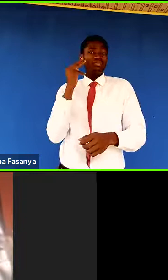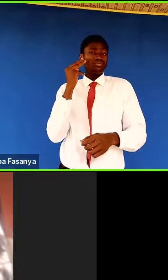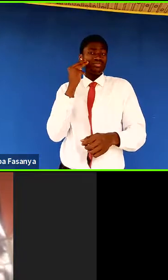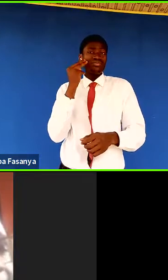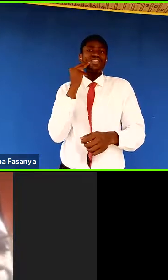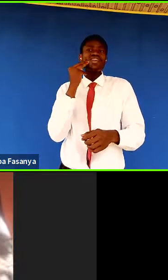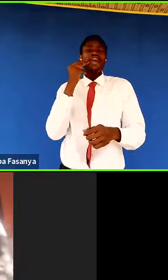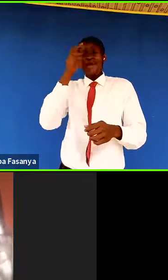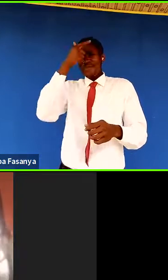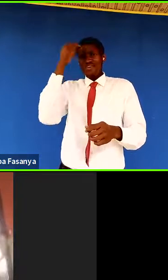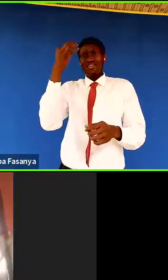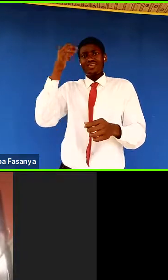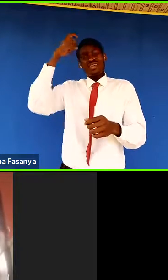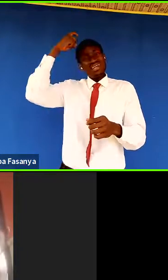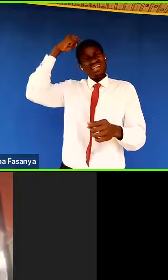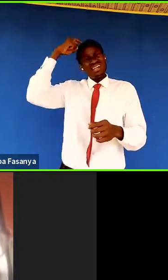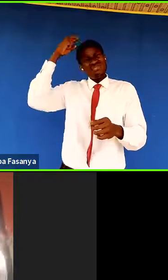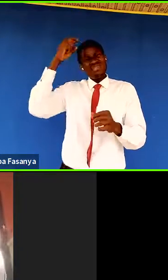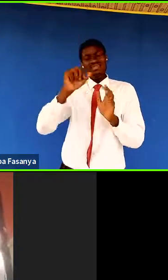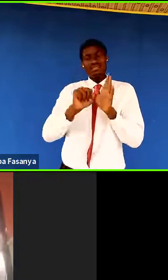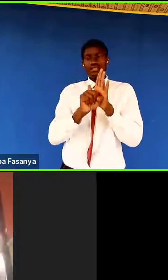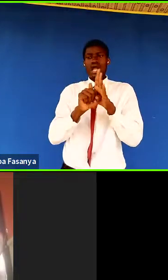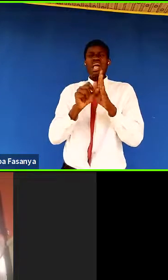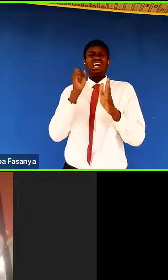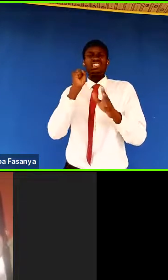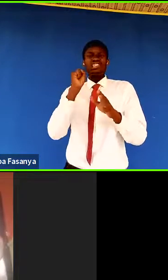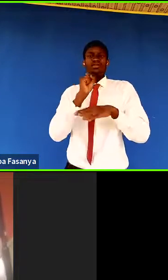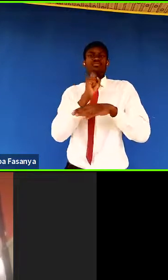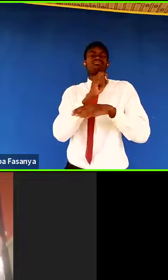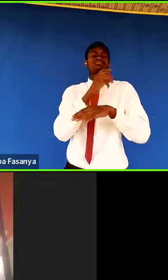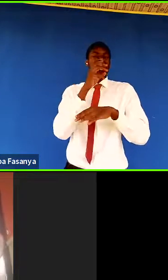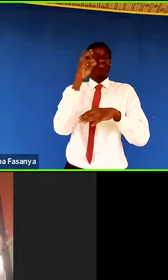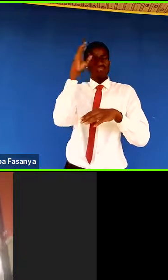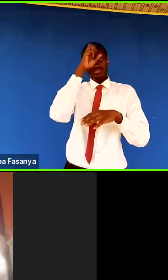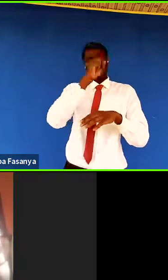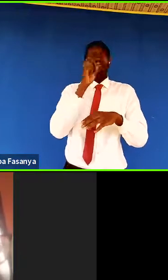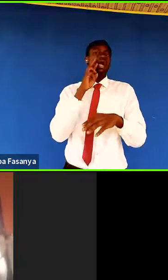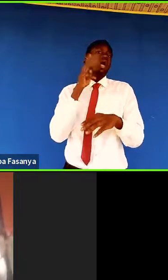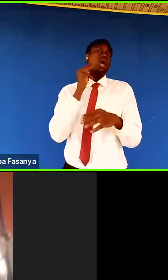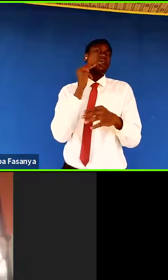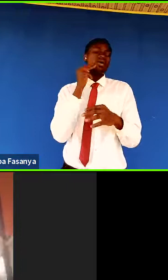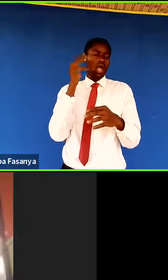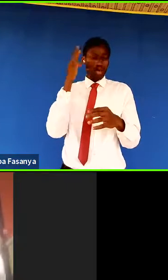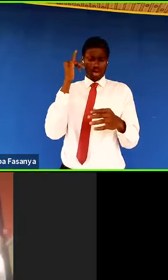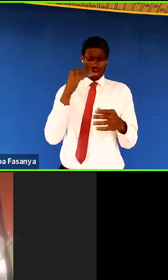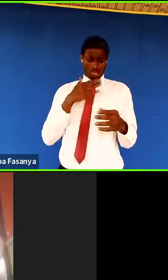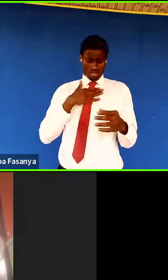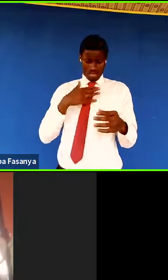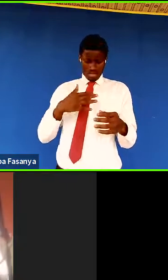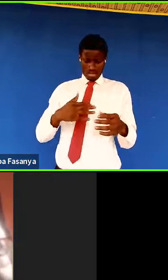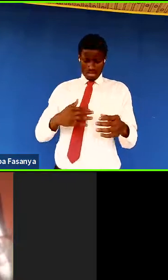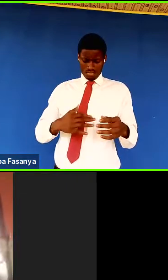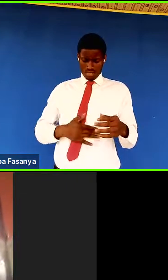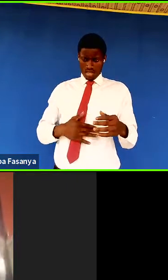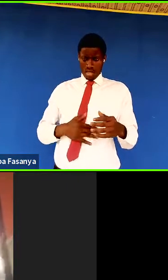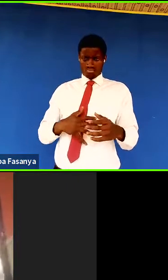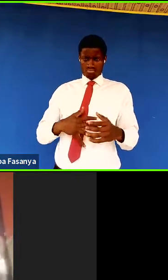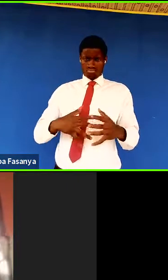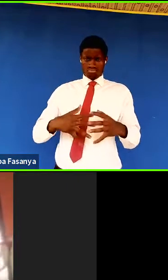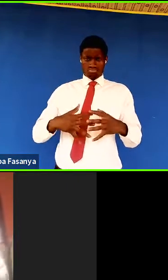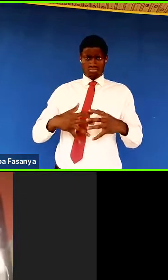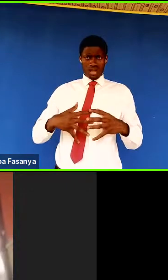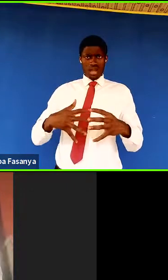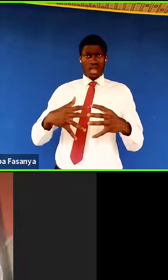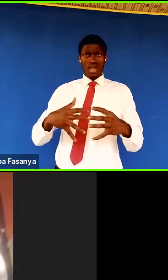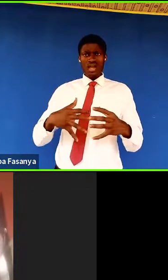actually will miss her period, and she'll say, oh, so what's making me miss my period? Why is my tummy swelling? Why am I feeling motivated? Why am I feeling